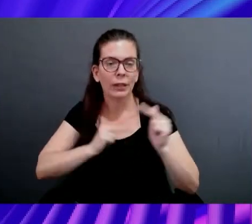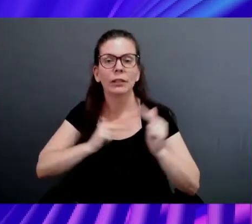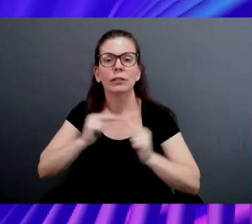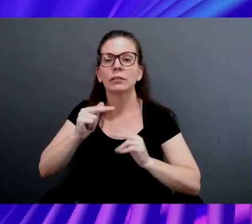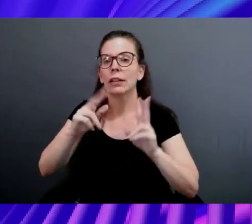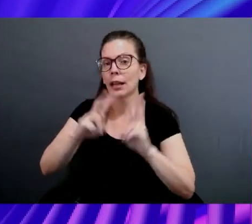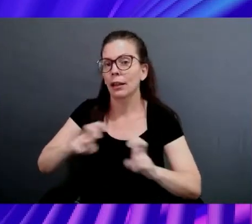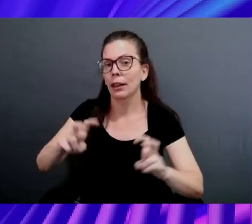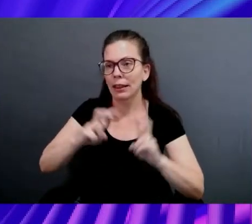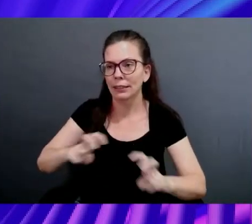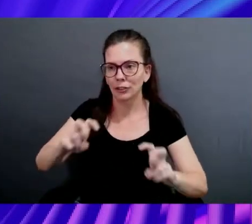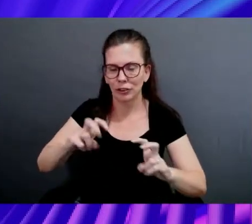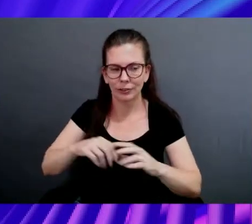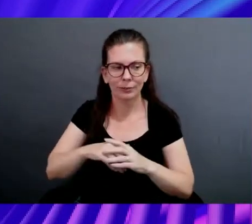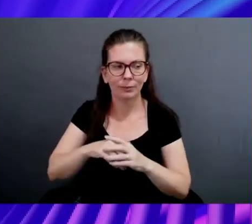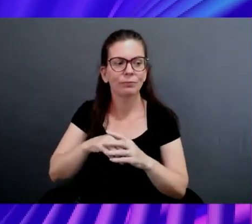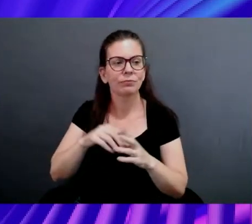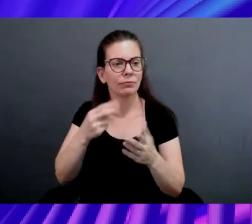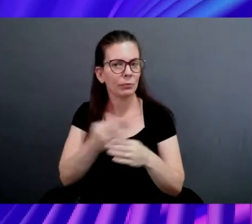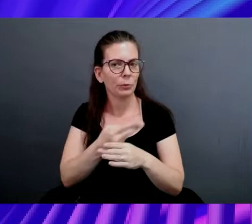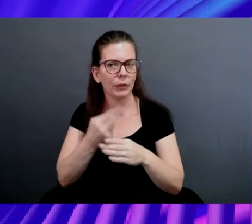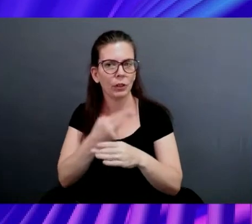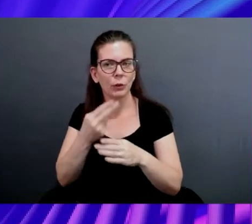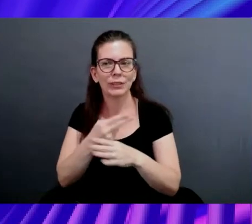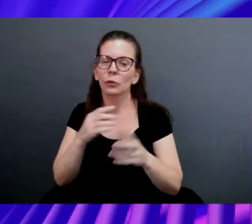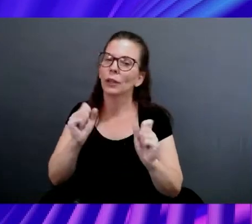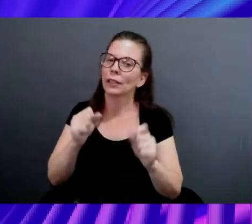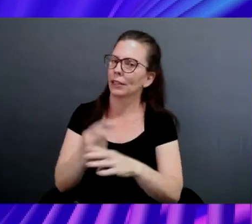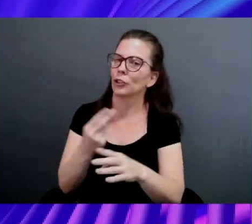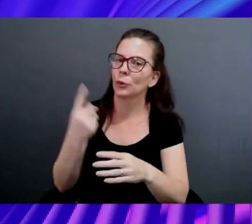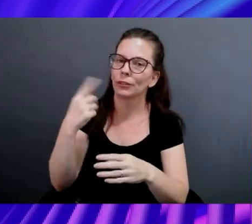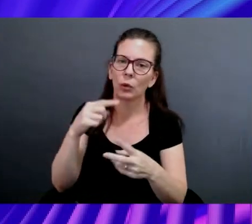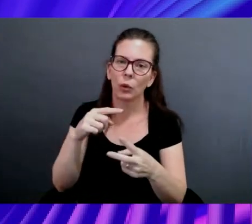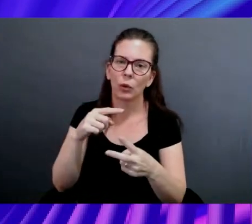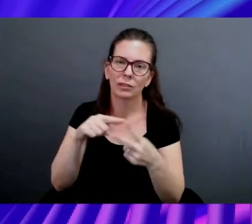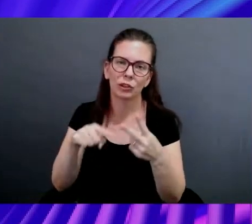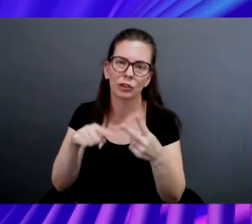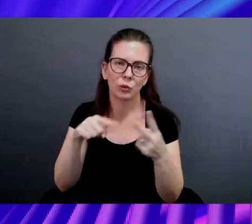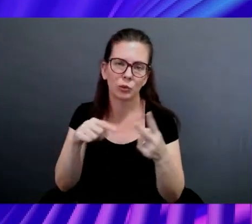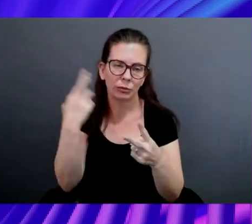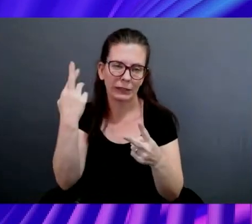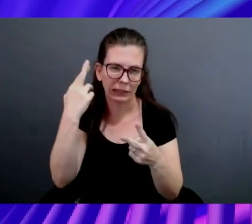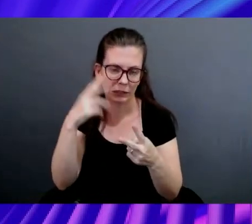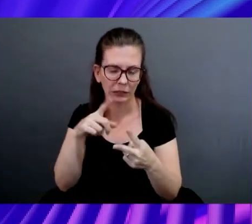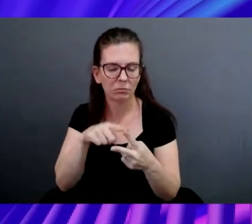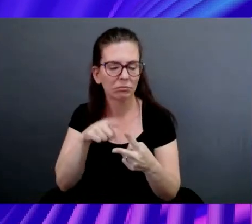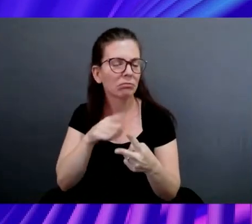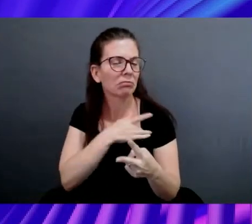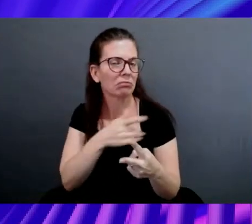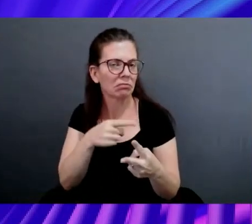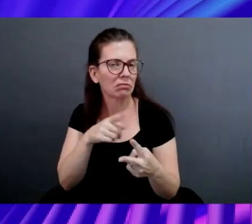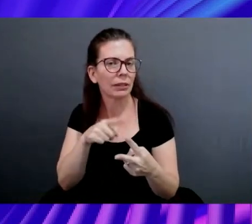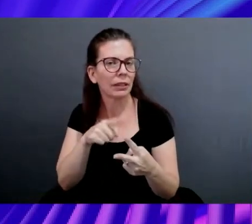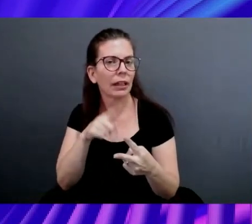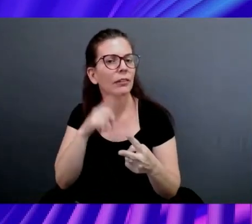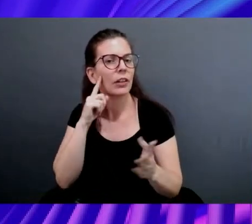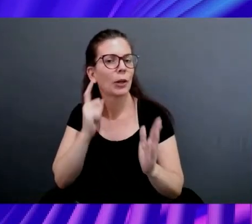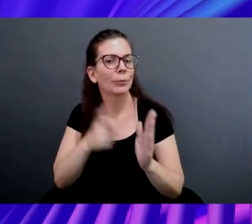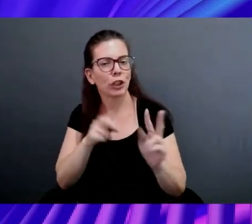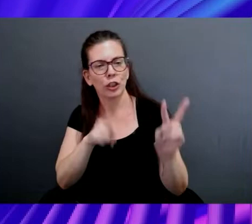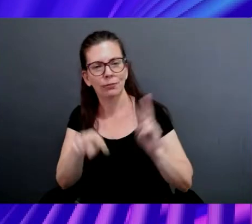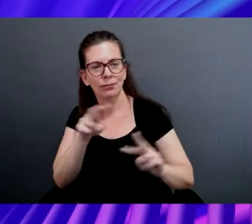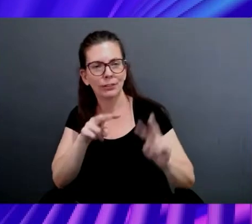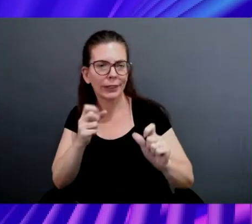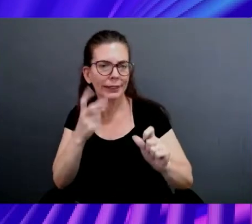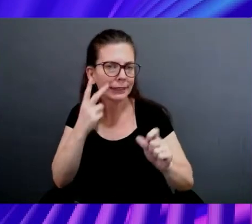pipeline by using, it can be used for two different use cases, mainly for observability, where you can see what is